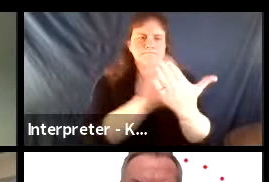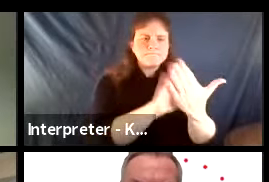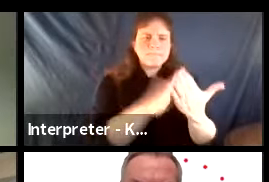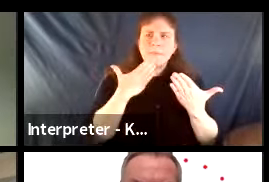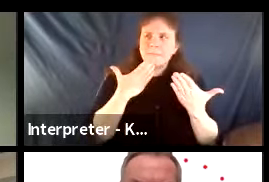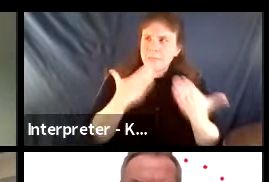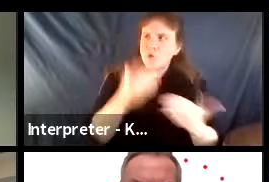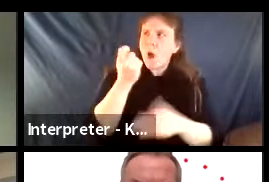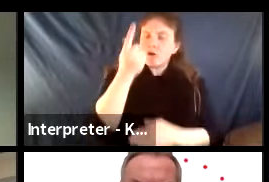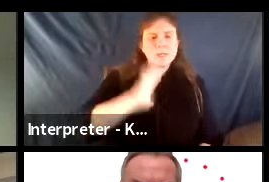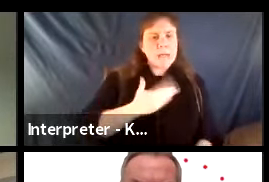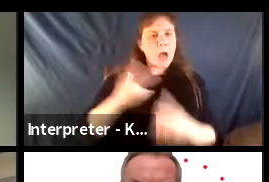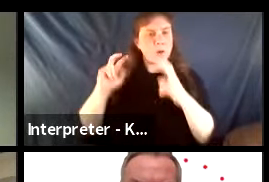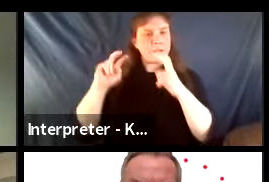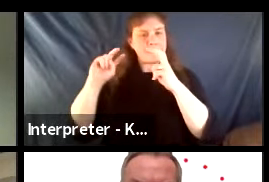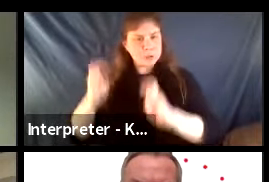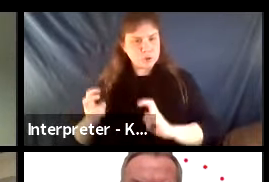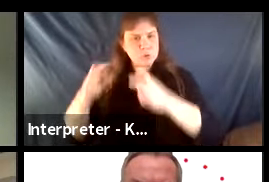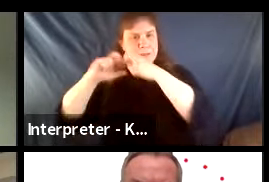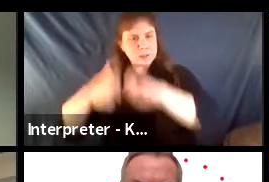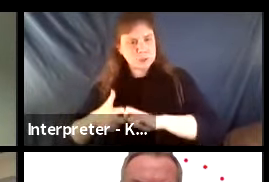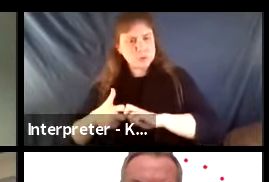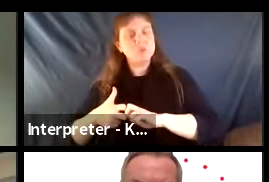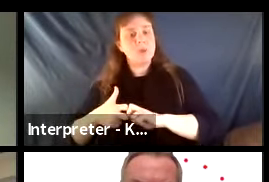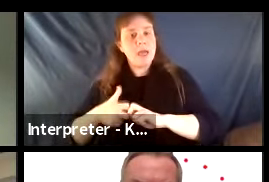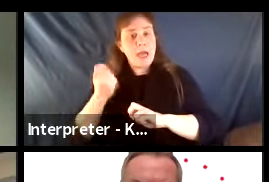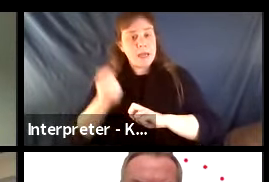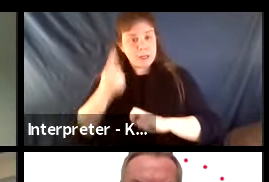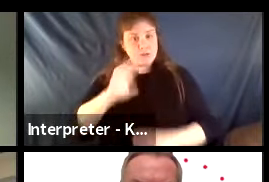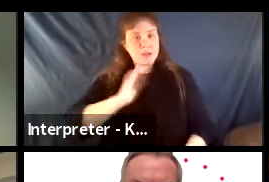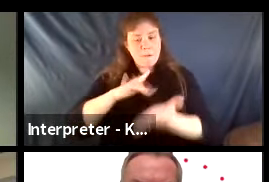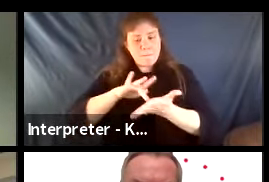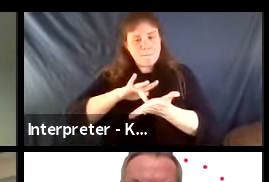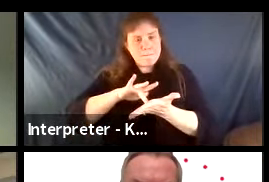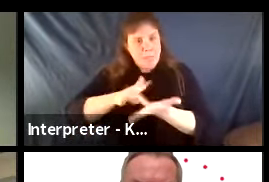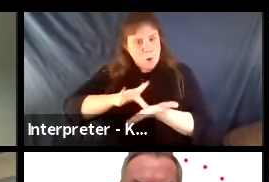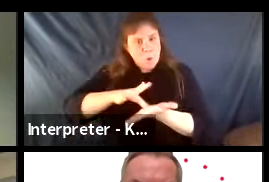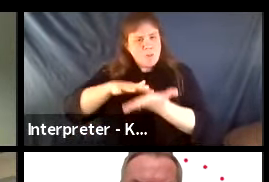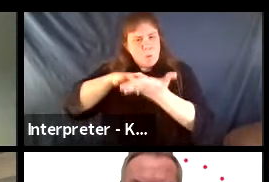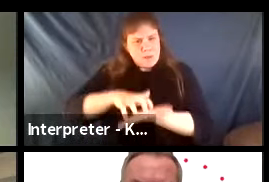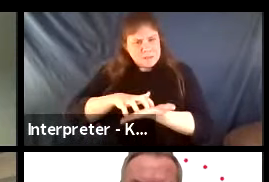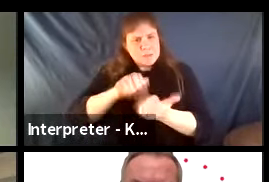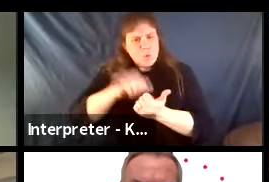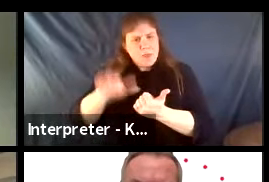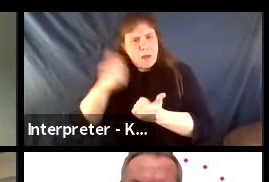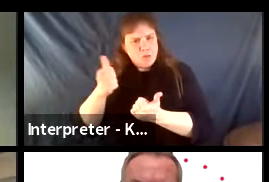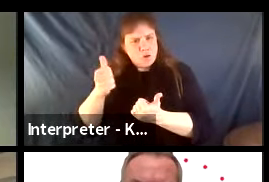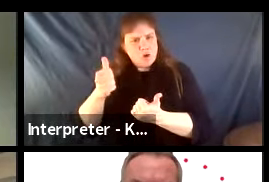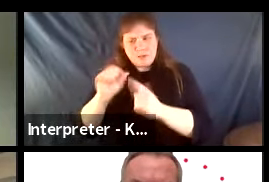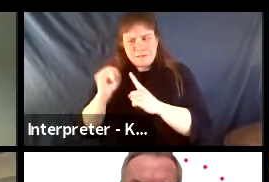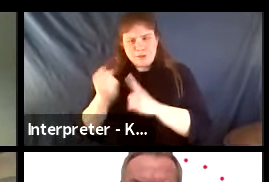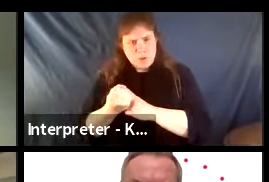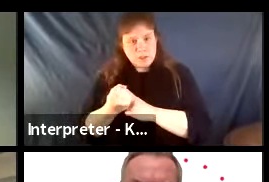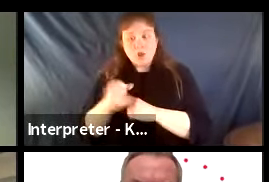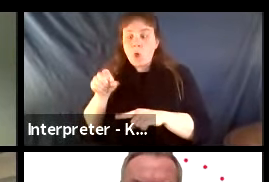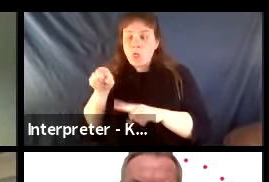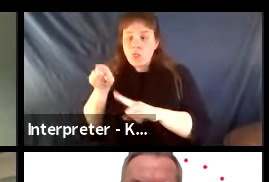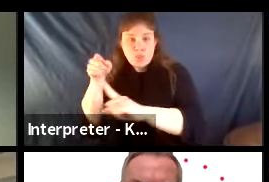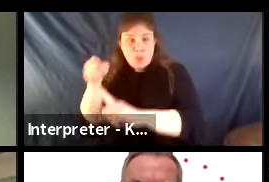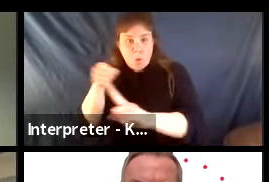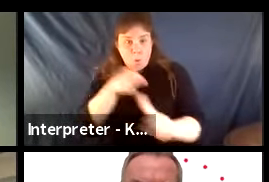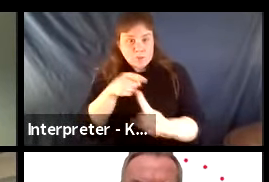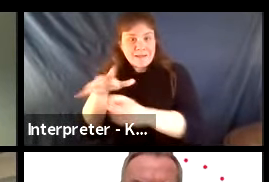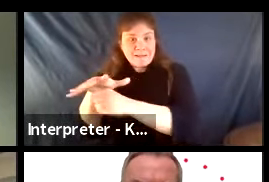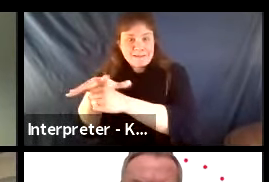the medical vulnerability involved. We should, as a committee, be lifting up those counties and showing their best